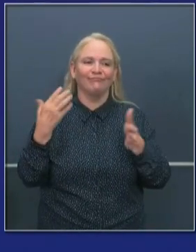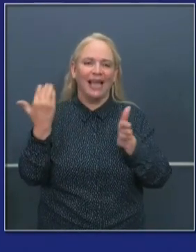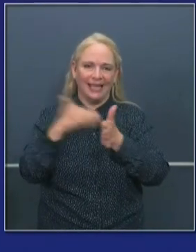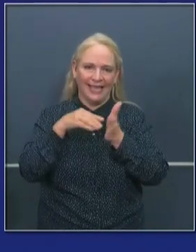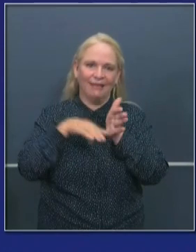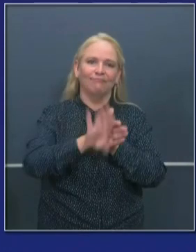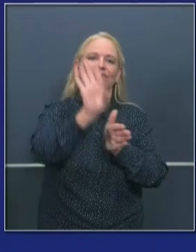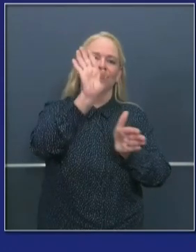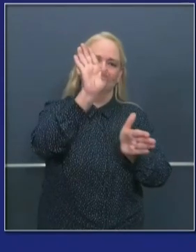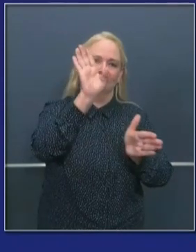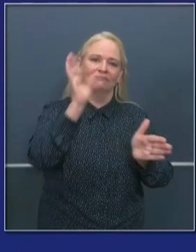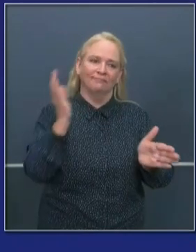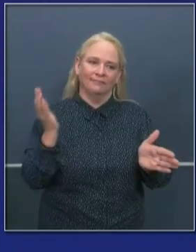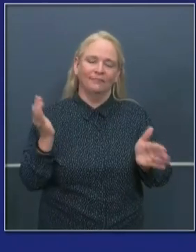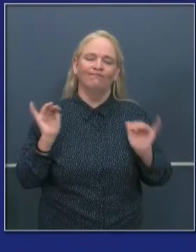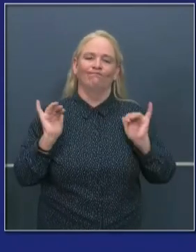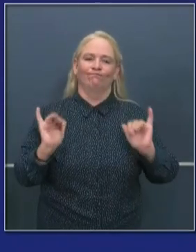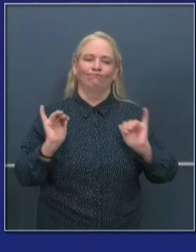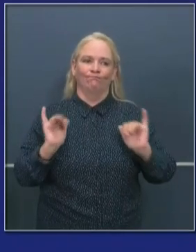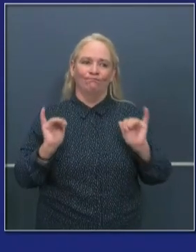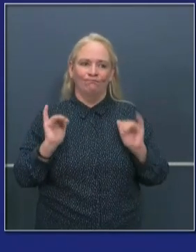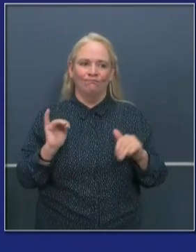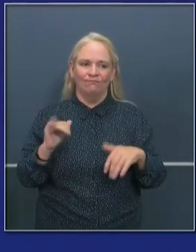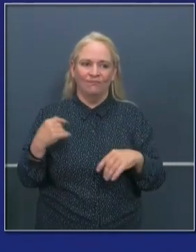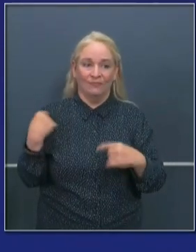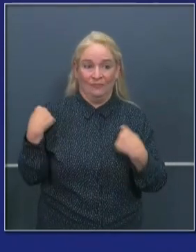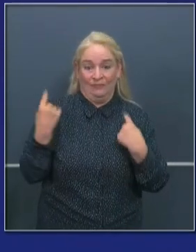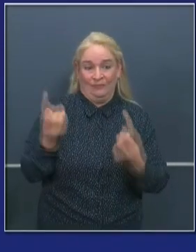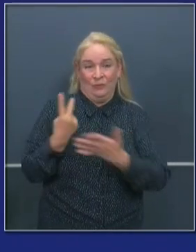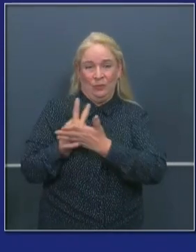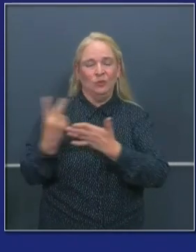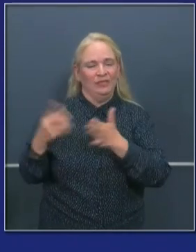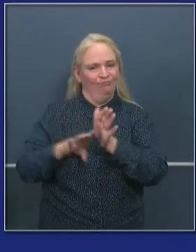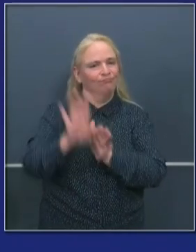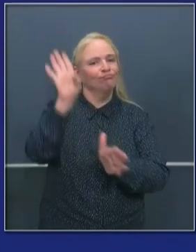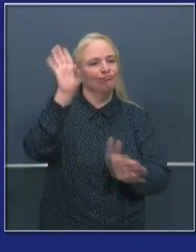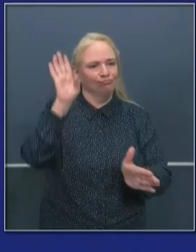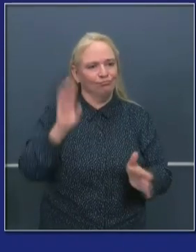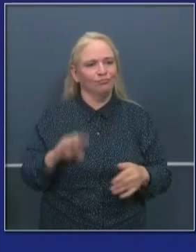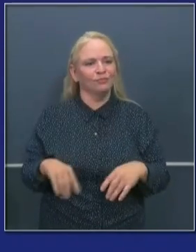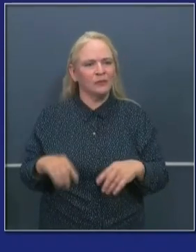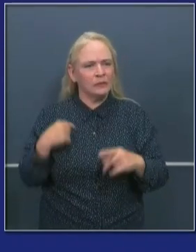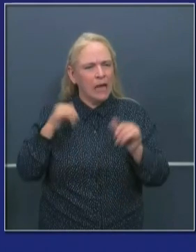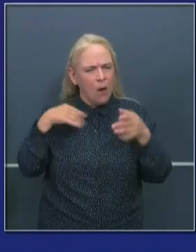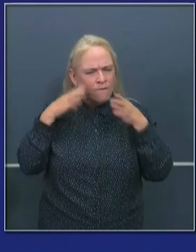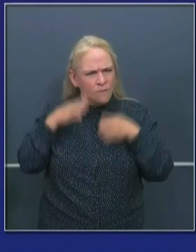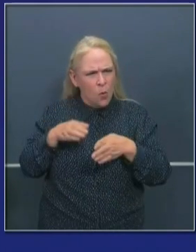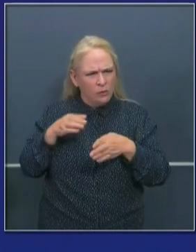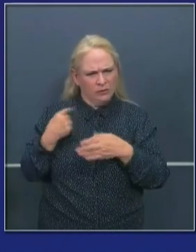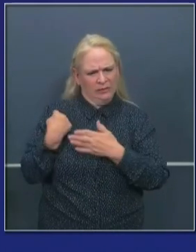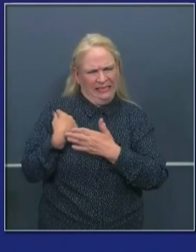rate, not only over a 14-day period, but over the last 7 days, it has been